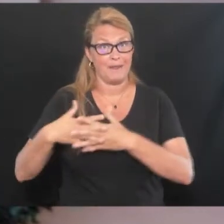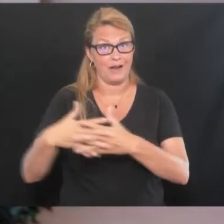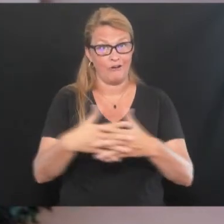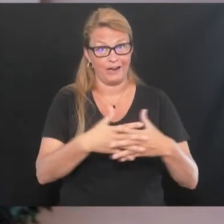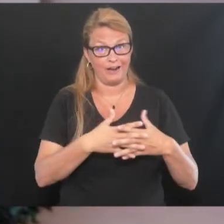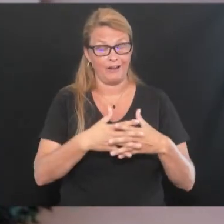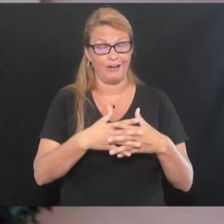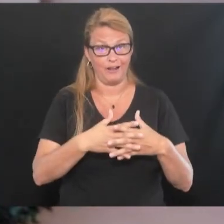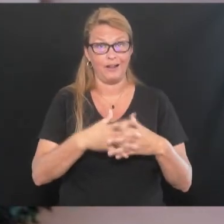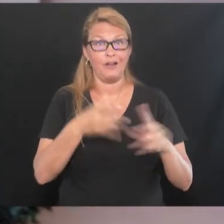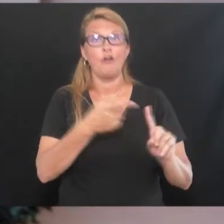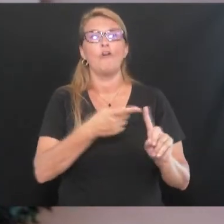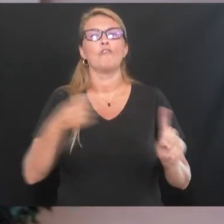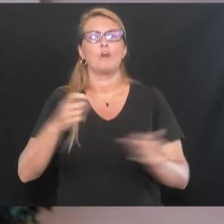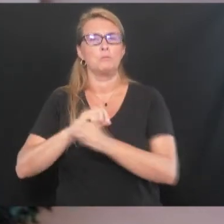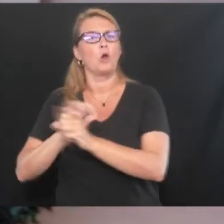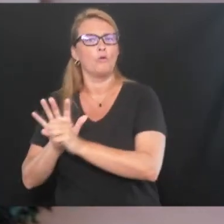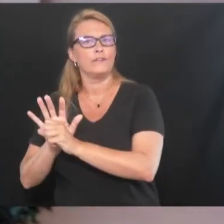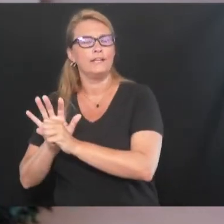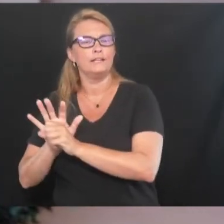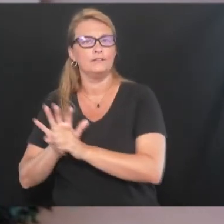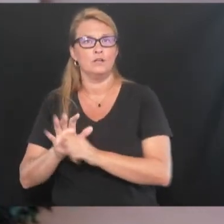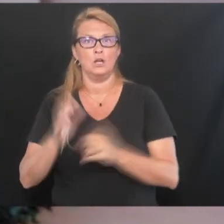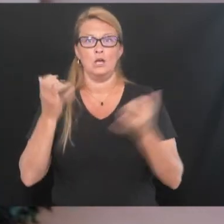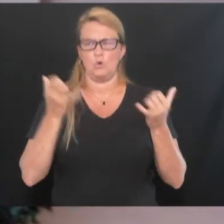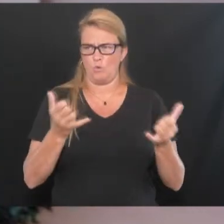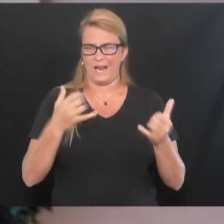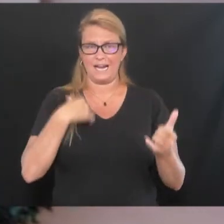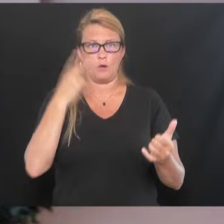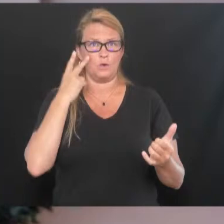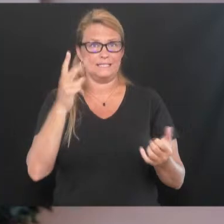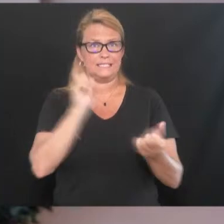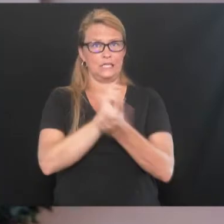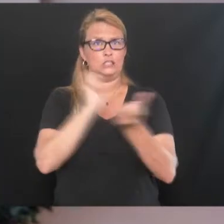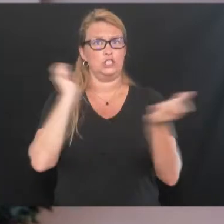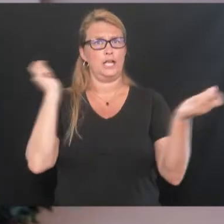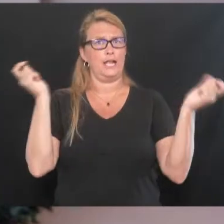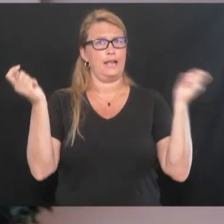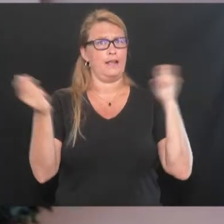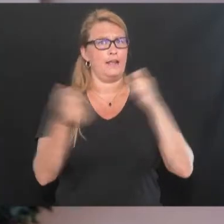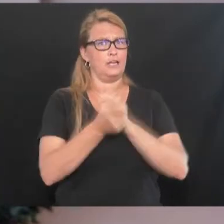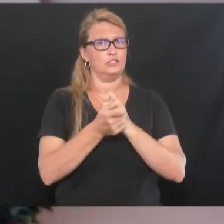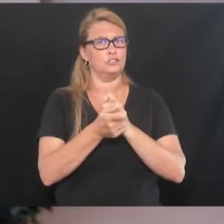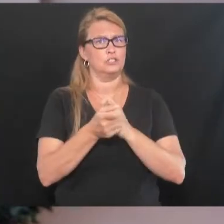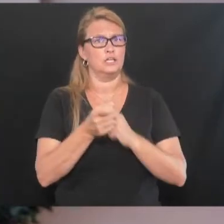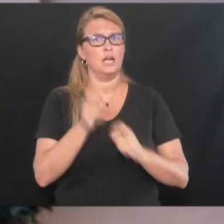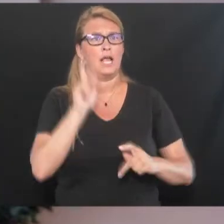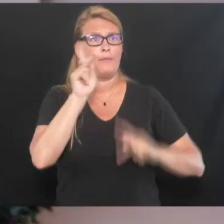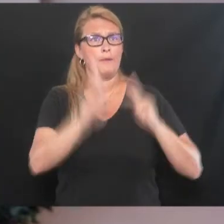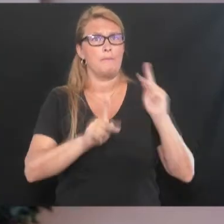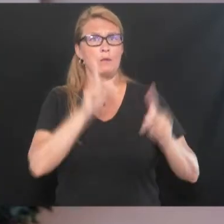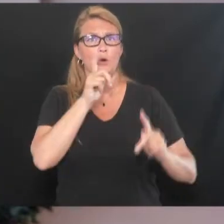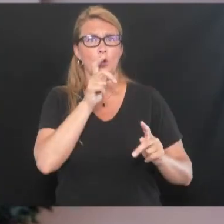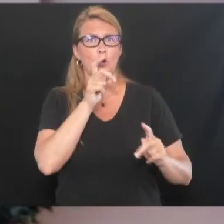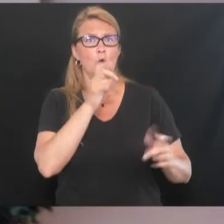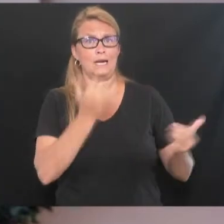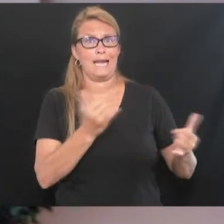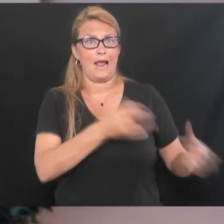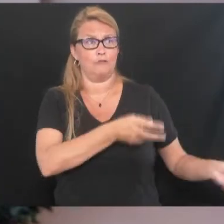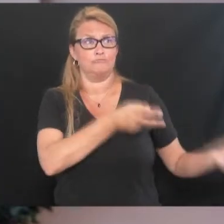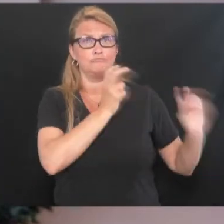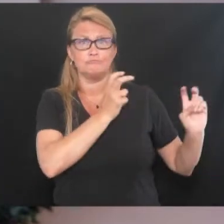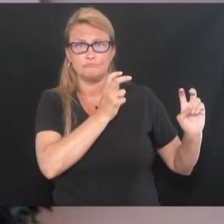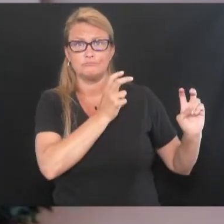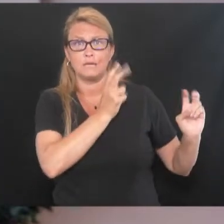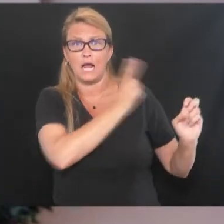very importantly, we're seeing a real change in the demographic of the hospitalized population. 8